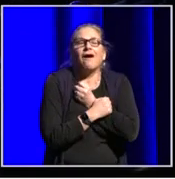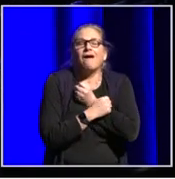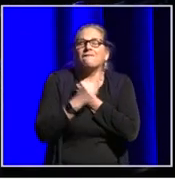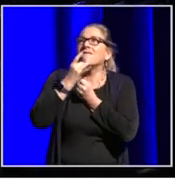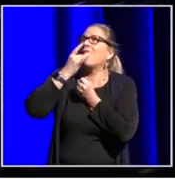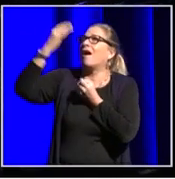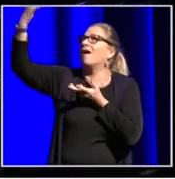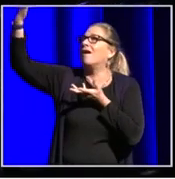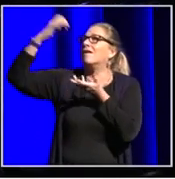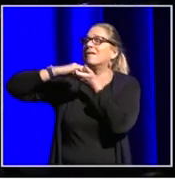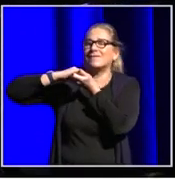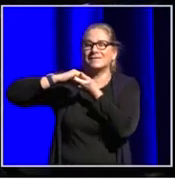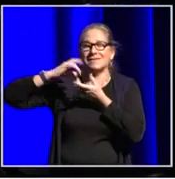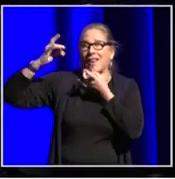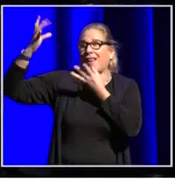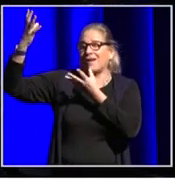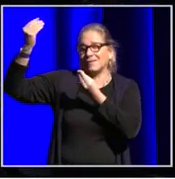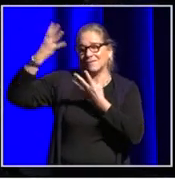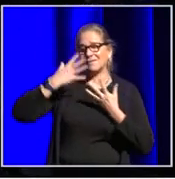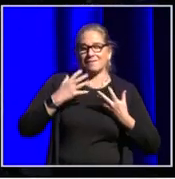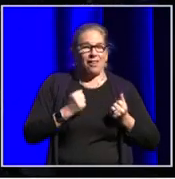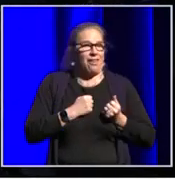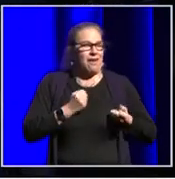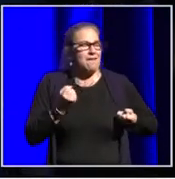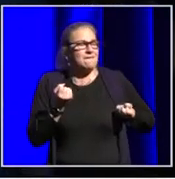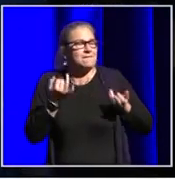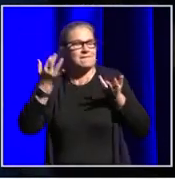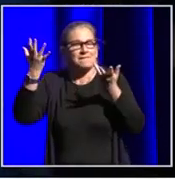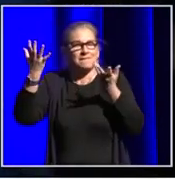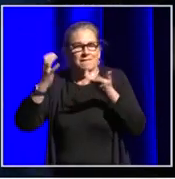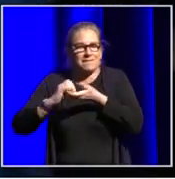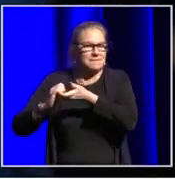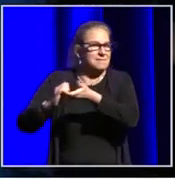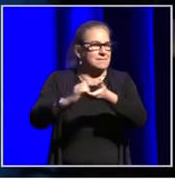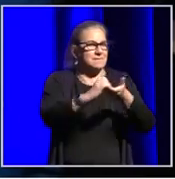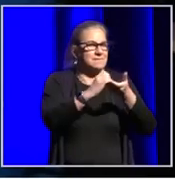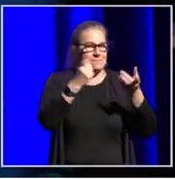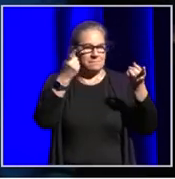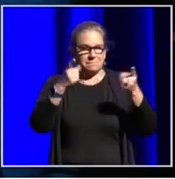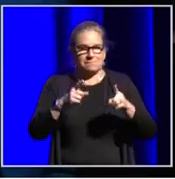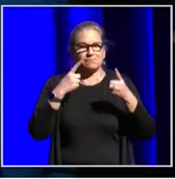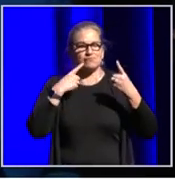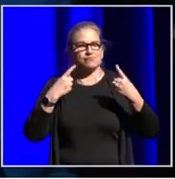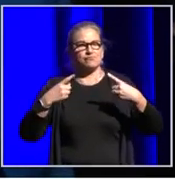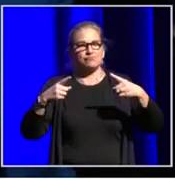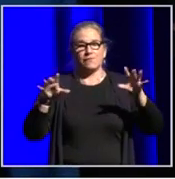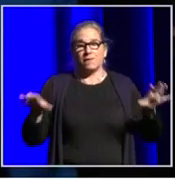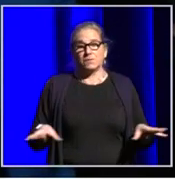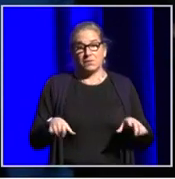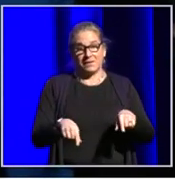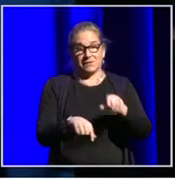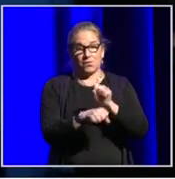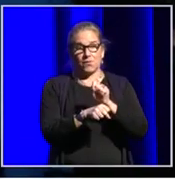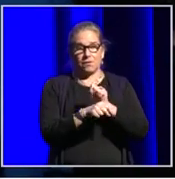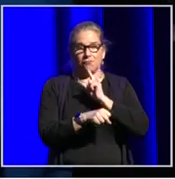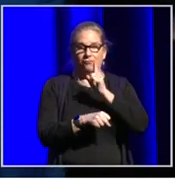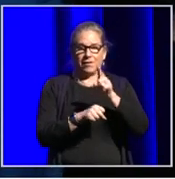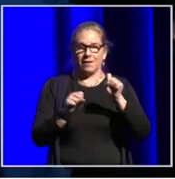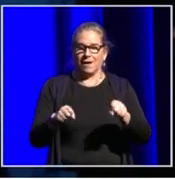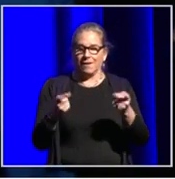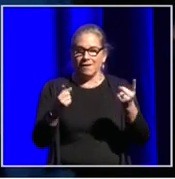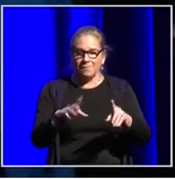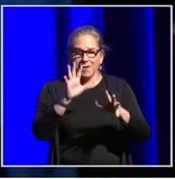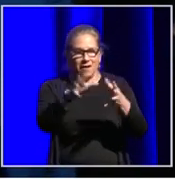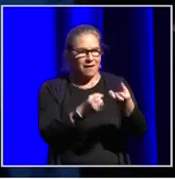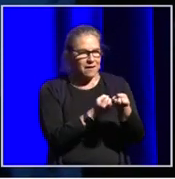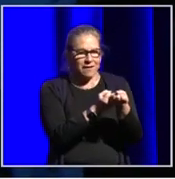be inspired in our work to promote peace, to promote hope, to promote love, to promote kindness